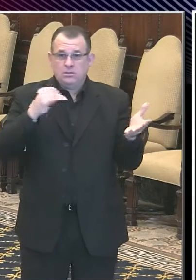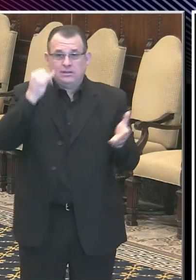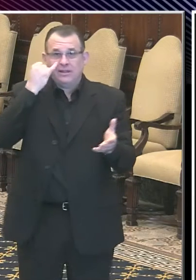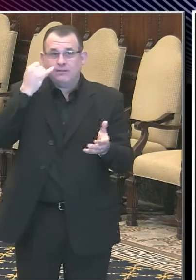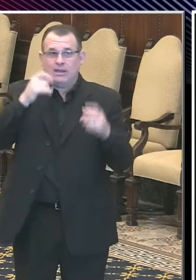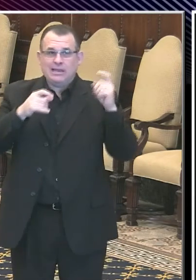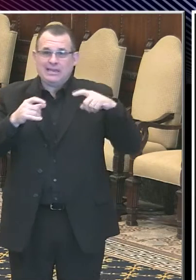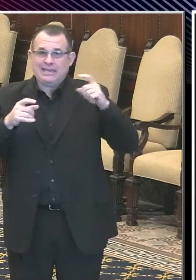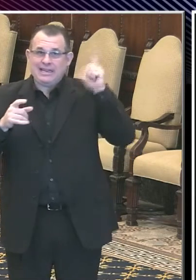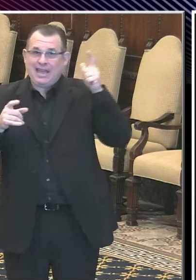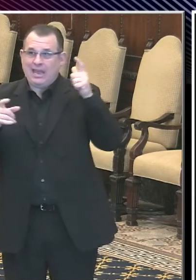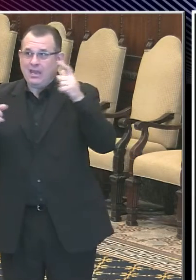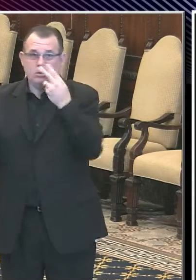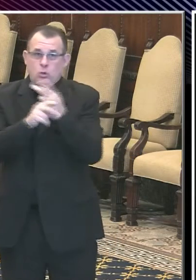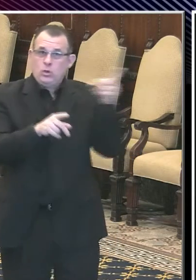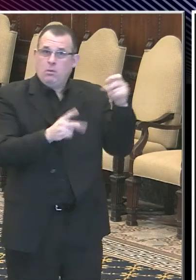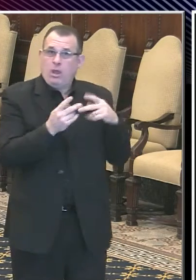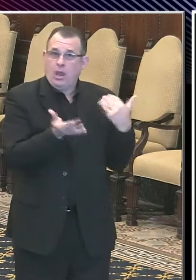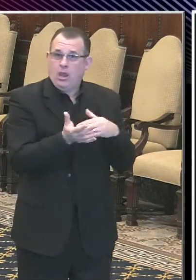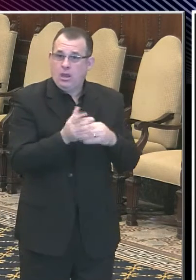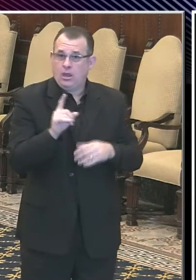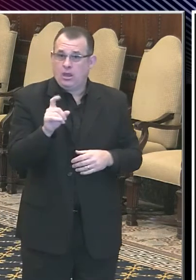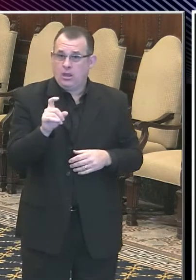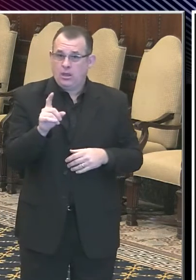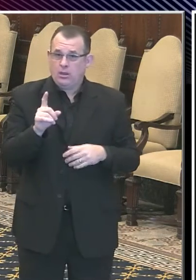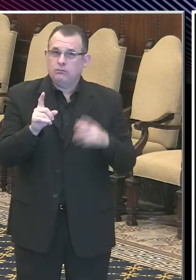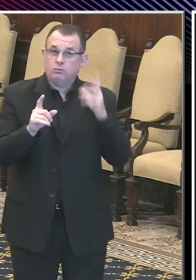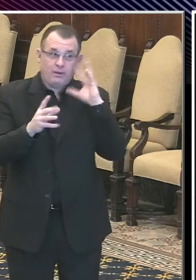the city wanting to kind of phase this out at this point?